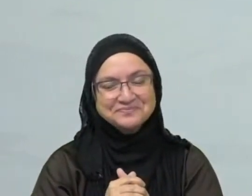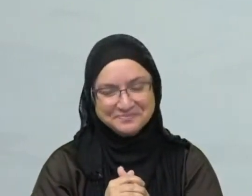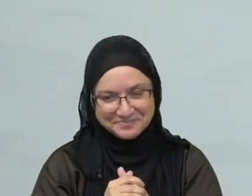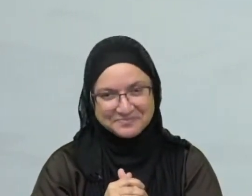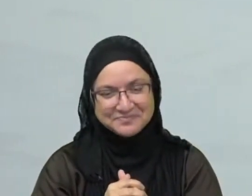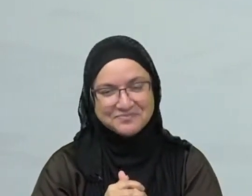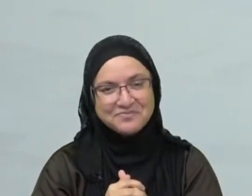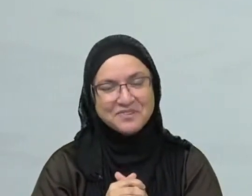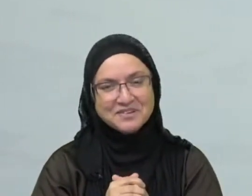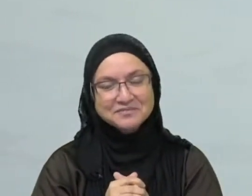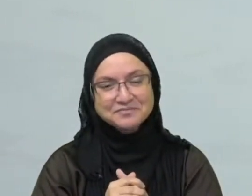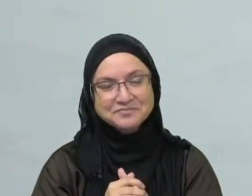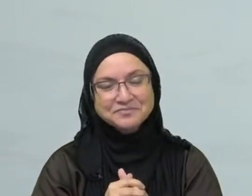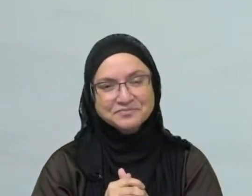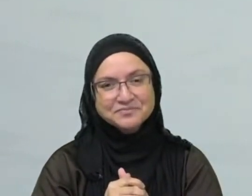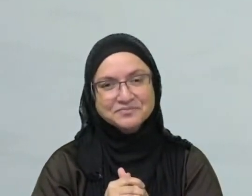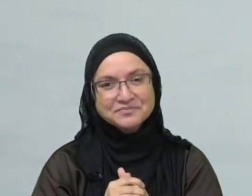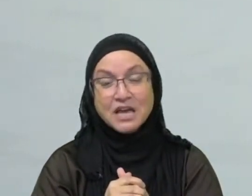I need to know where my son is.